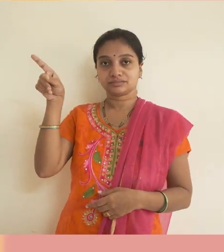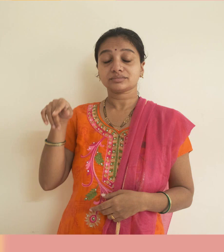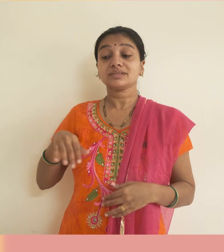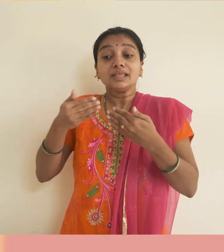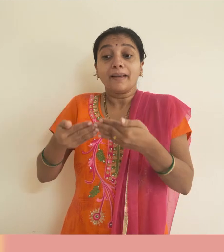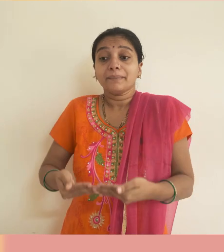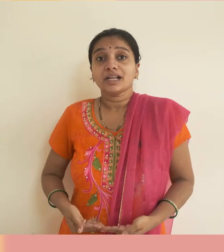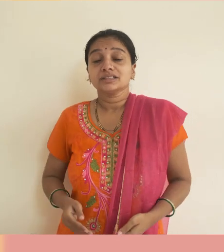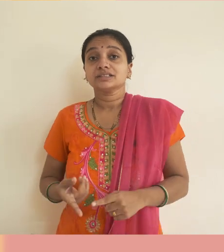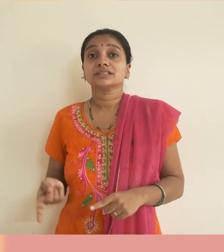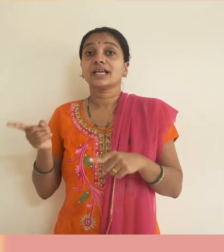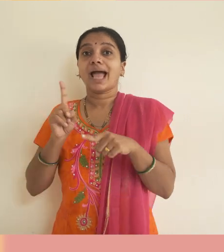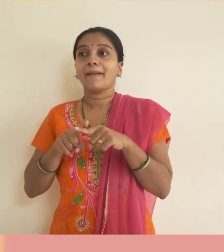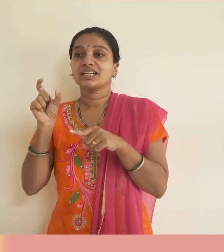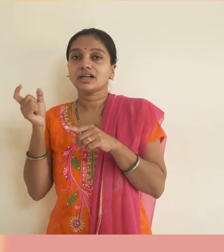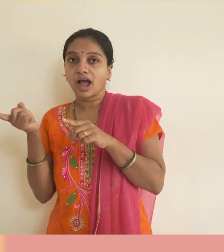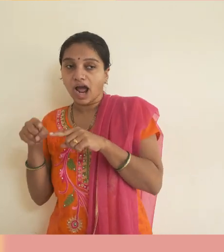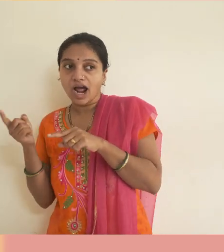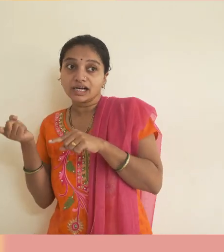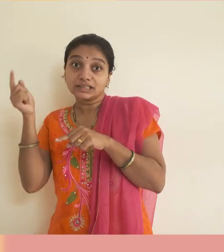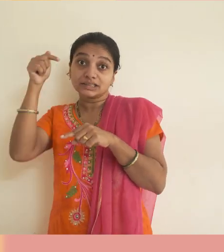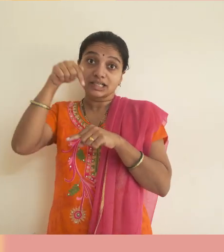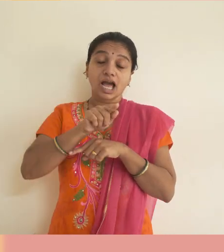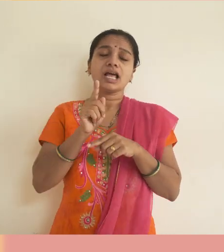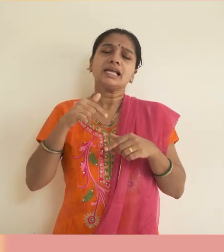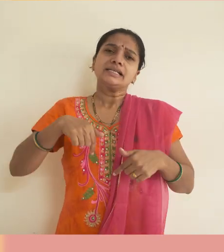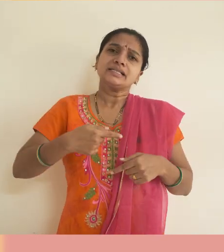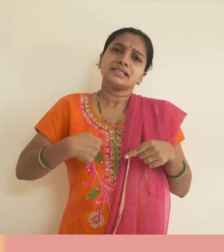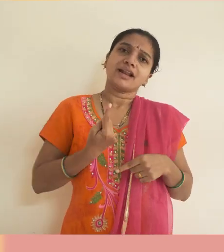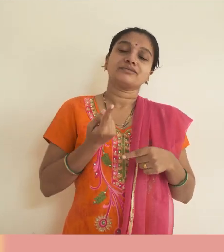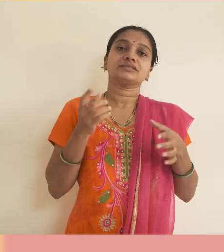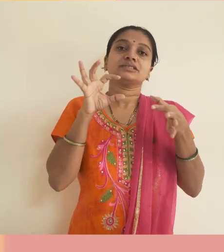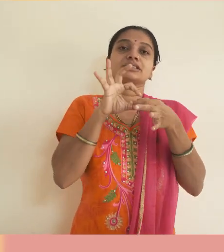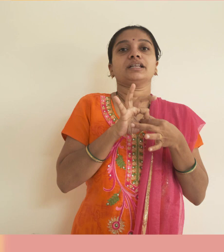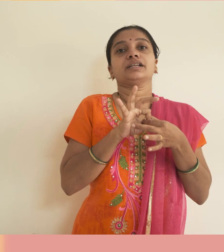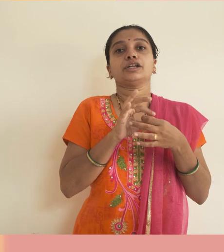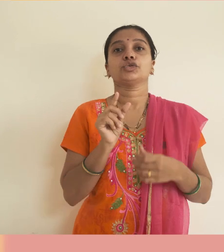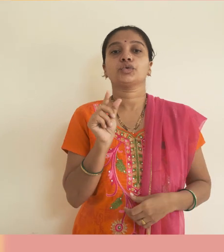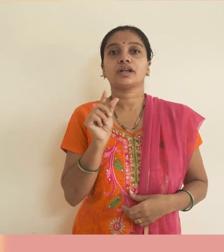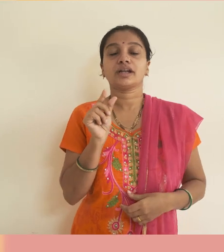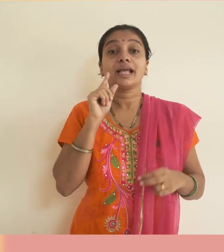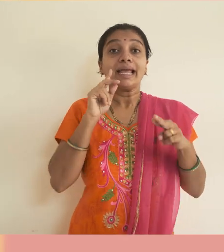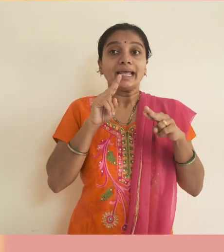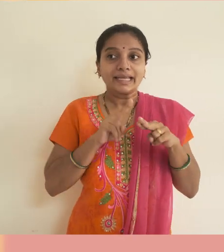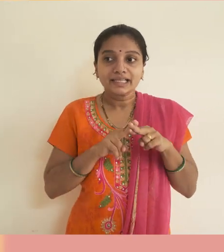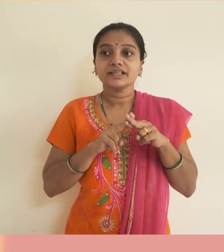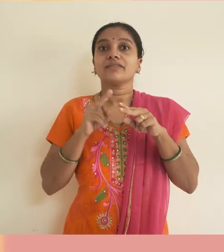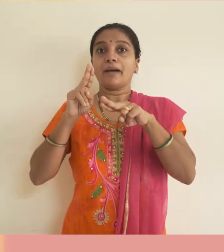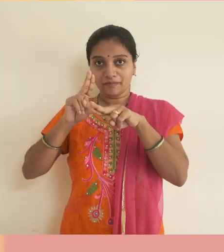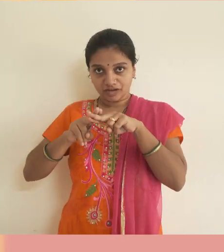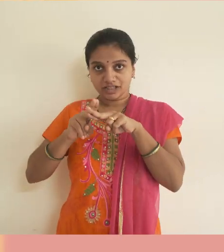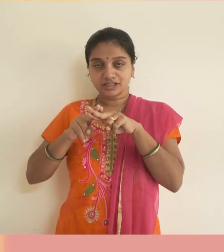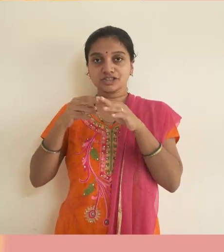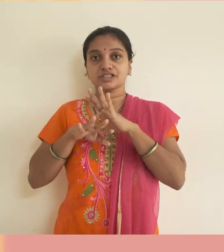endometrium. If pregnancy occurs, the fertilized egg eventually implants itself into the endometrium.